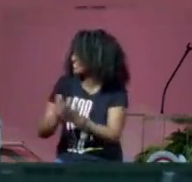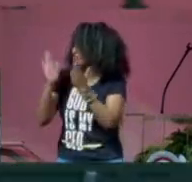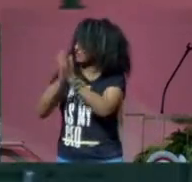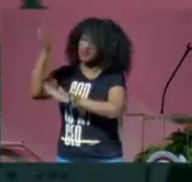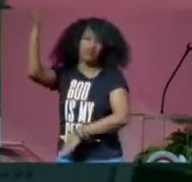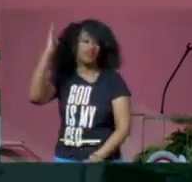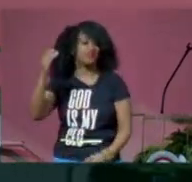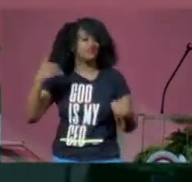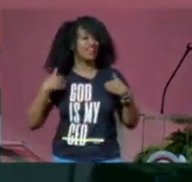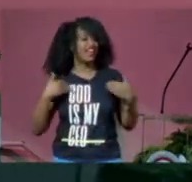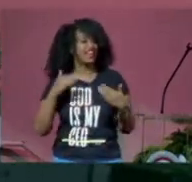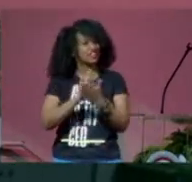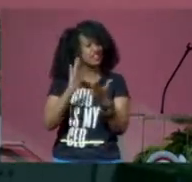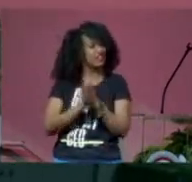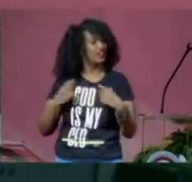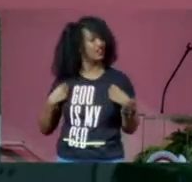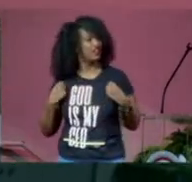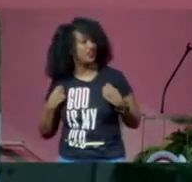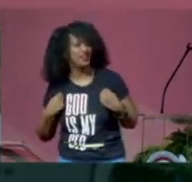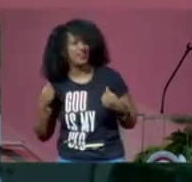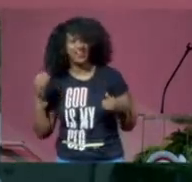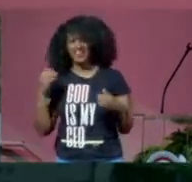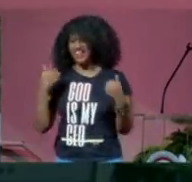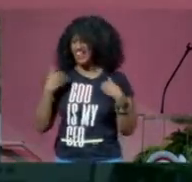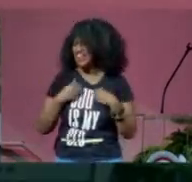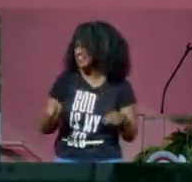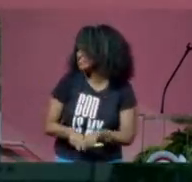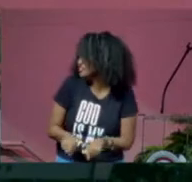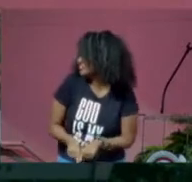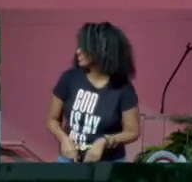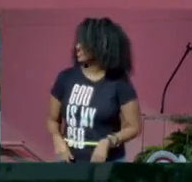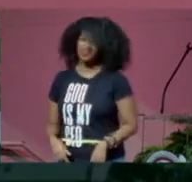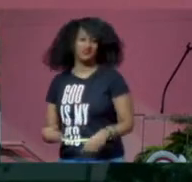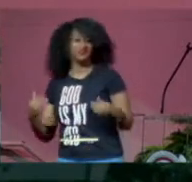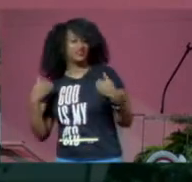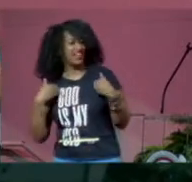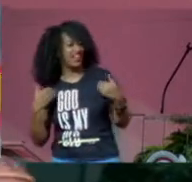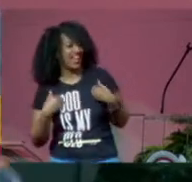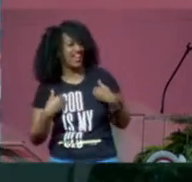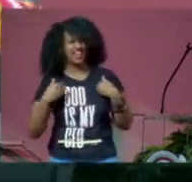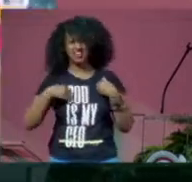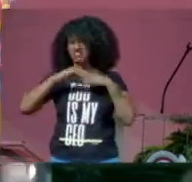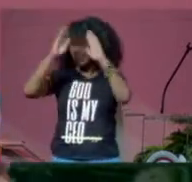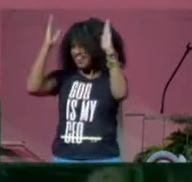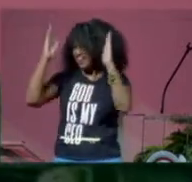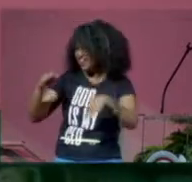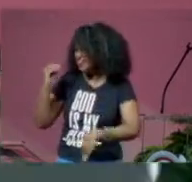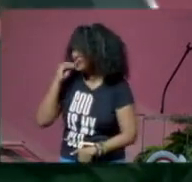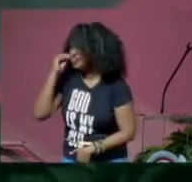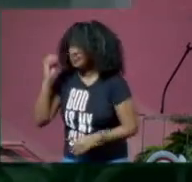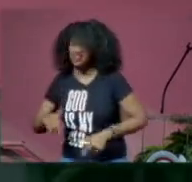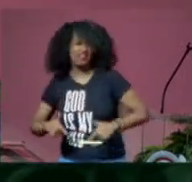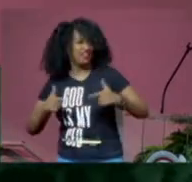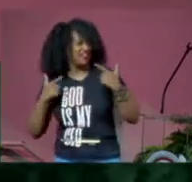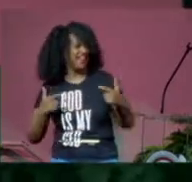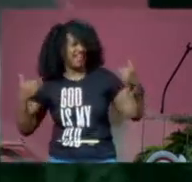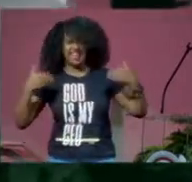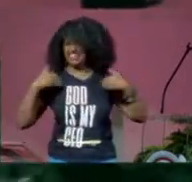my school clothes, I've got shoes on my feet, I got a roof over my head, I've